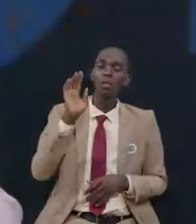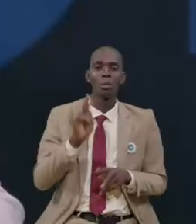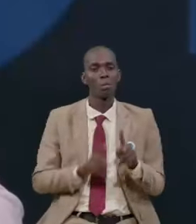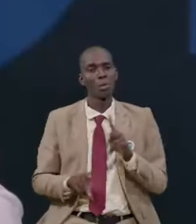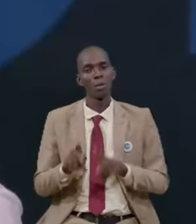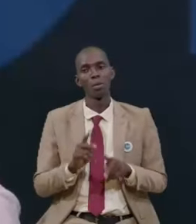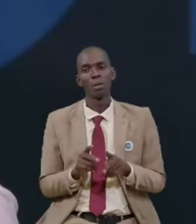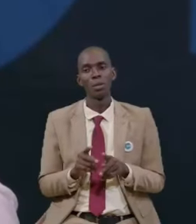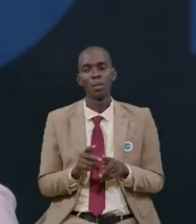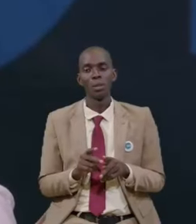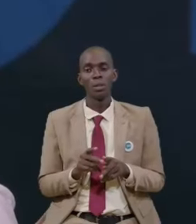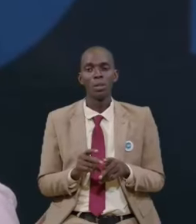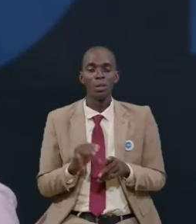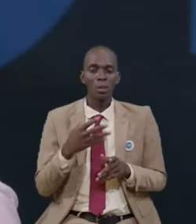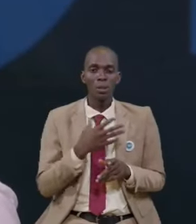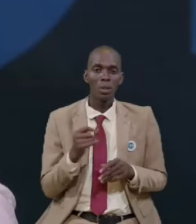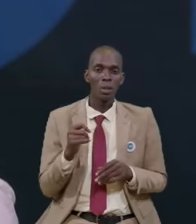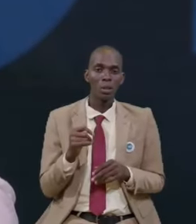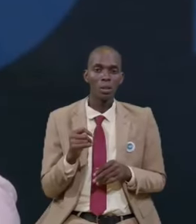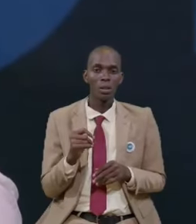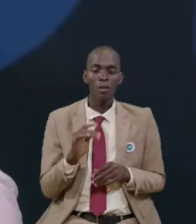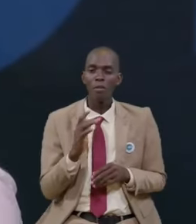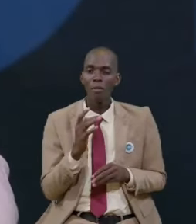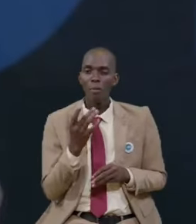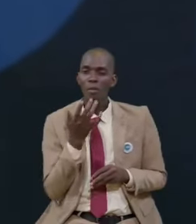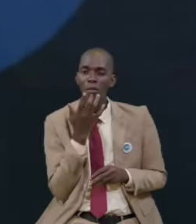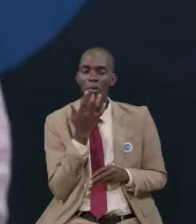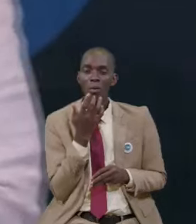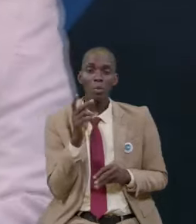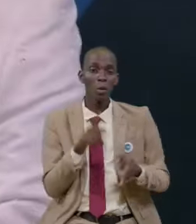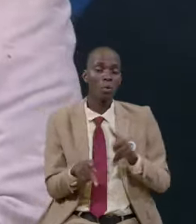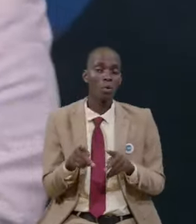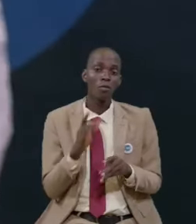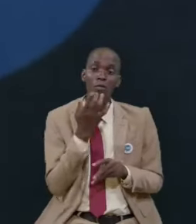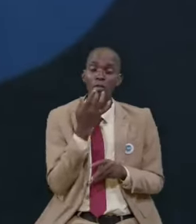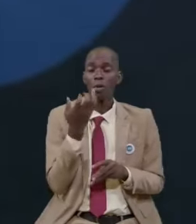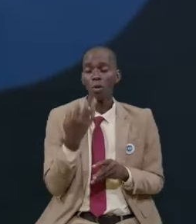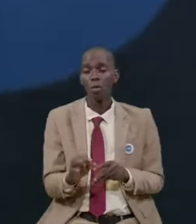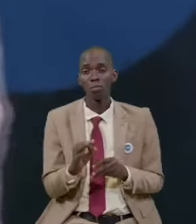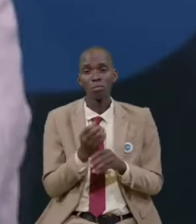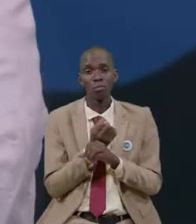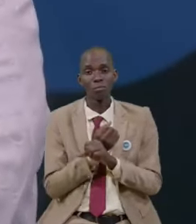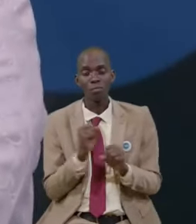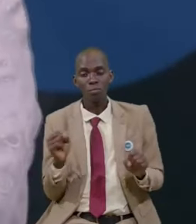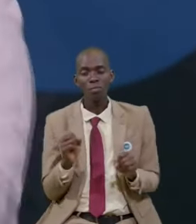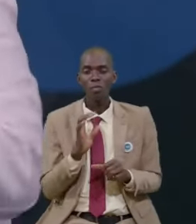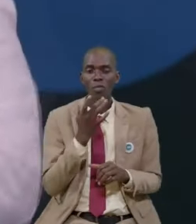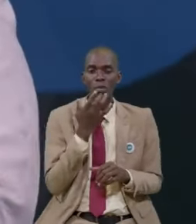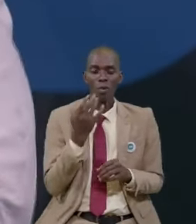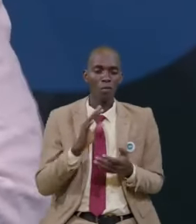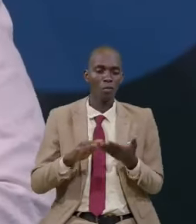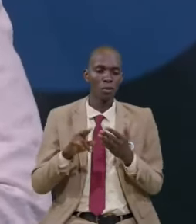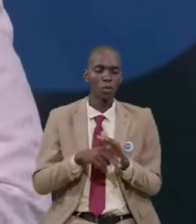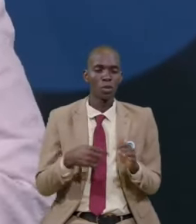the favor of forgiveness. We don't merit it. It's not by merit. That's why it's his favor. And the